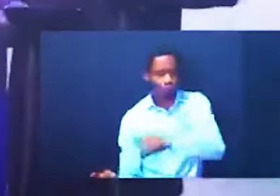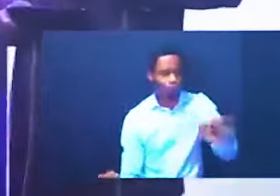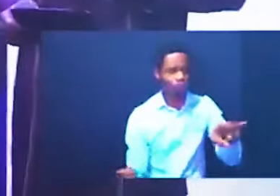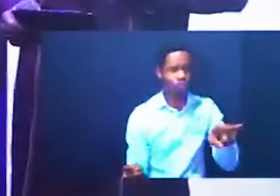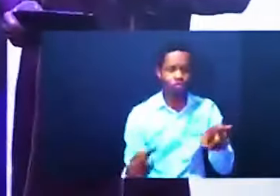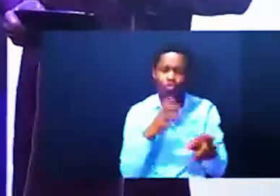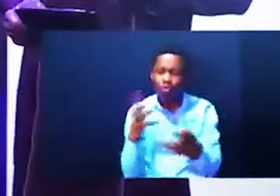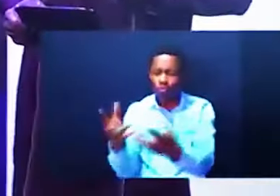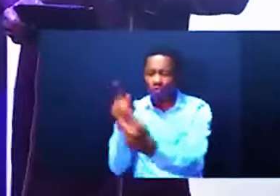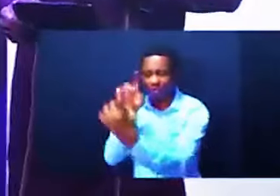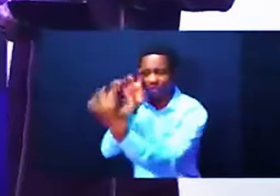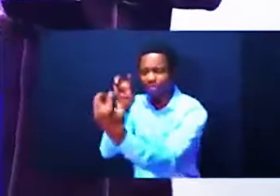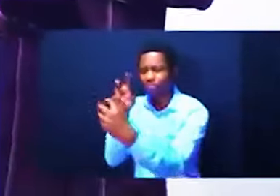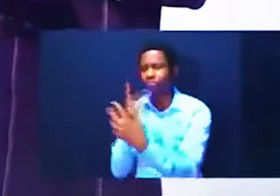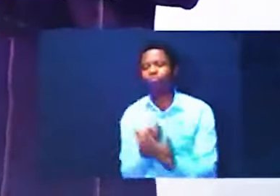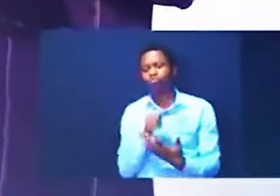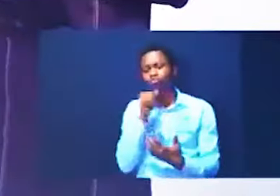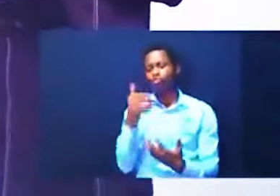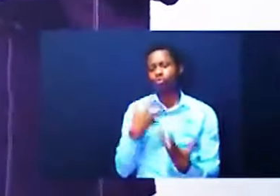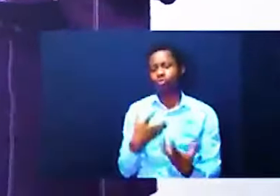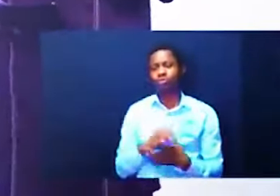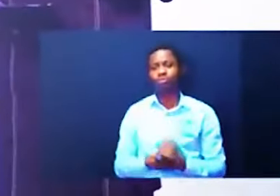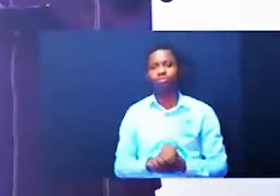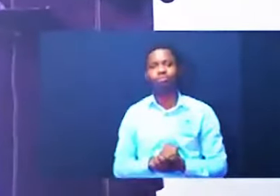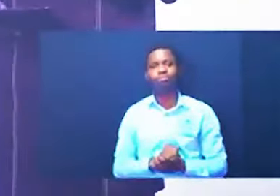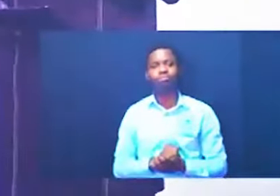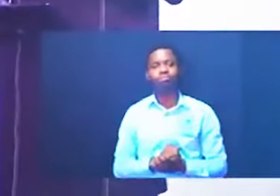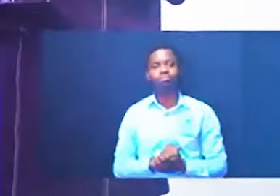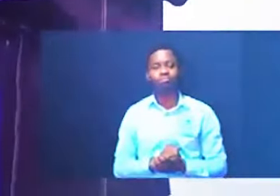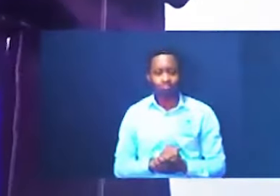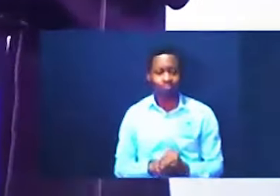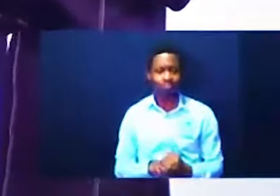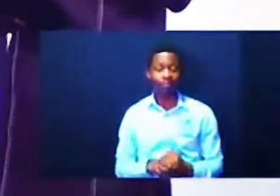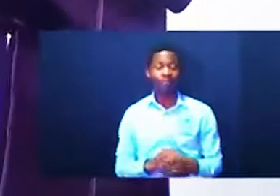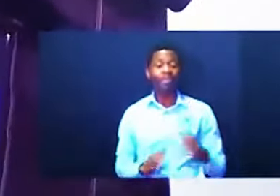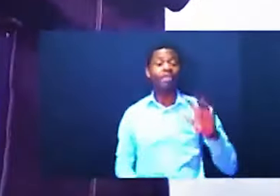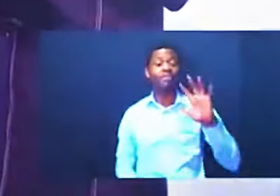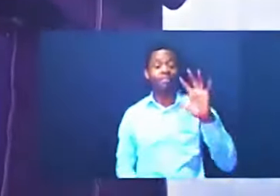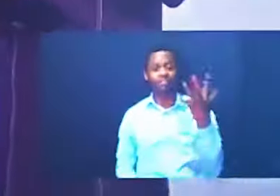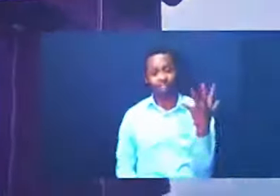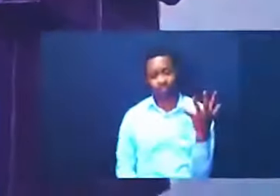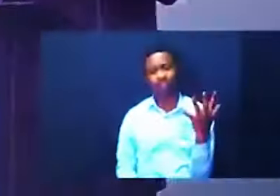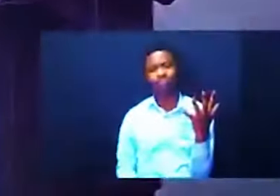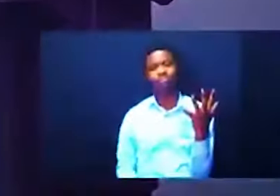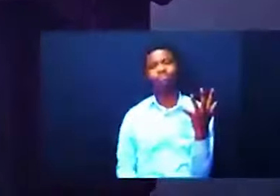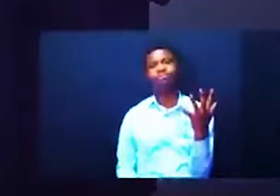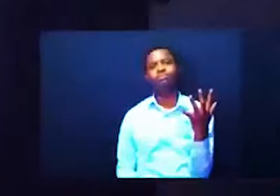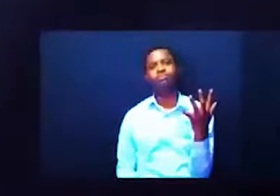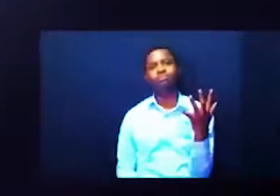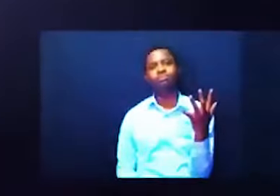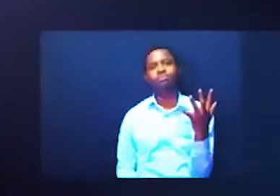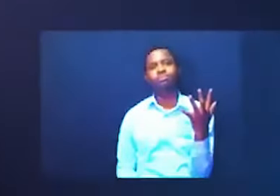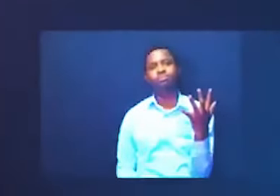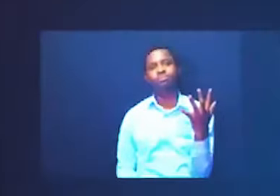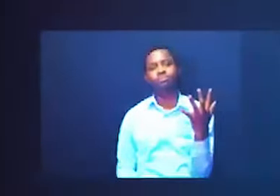Number 5, you still seek fairness and want people to see